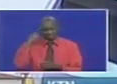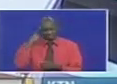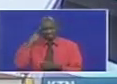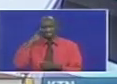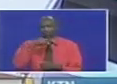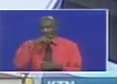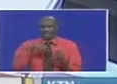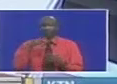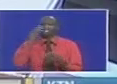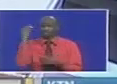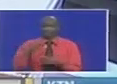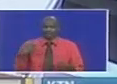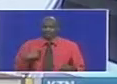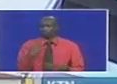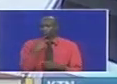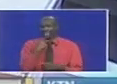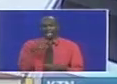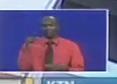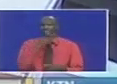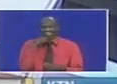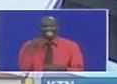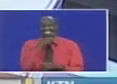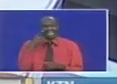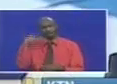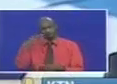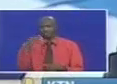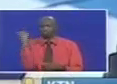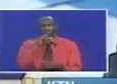about Turkana and famine and relief food?